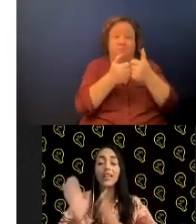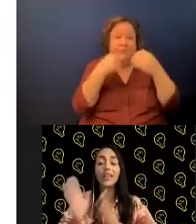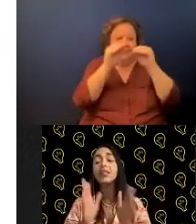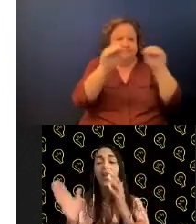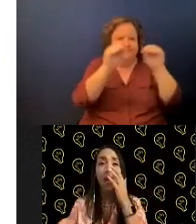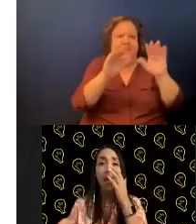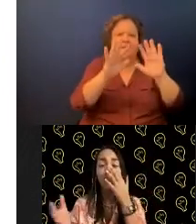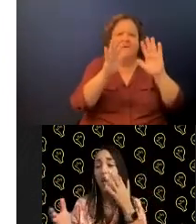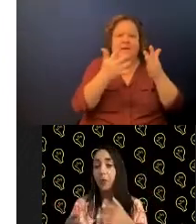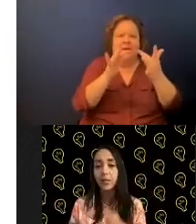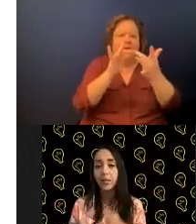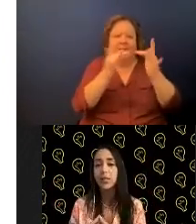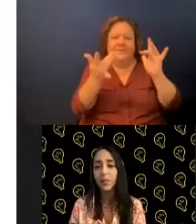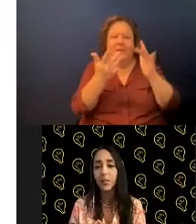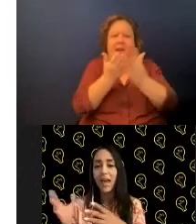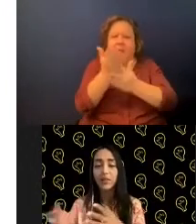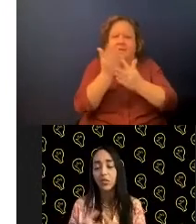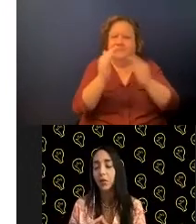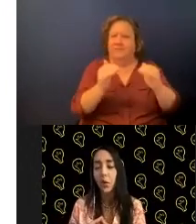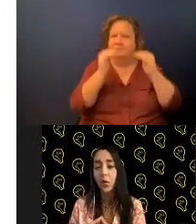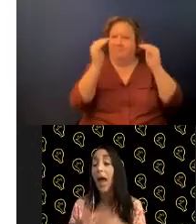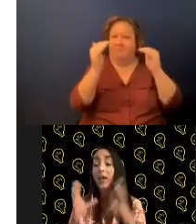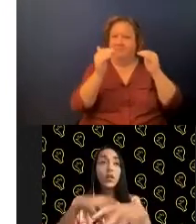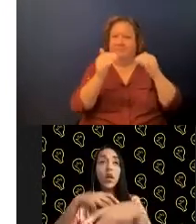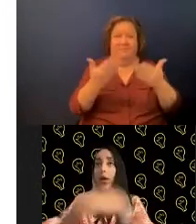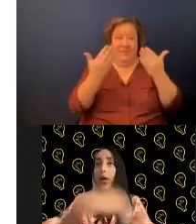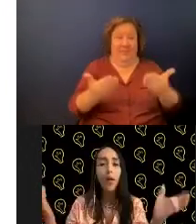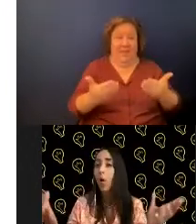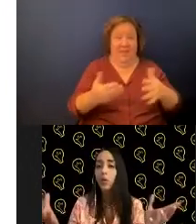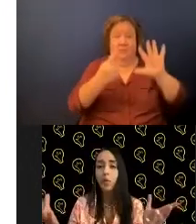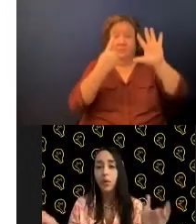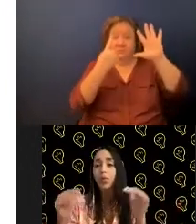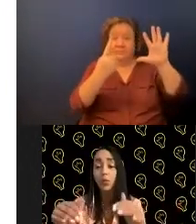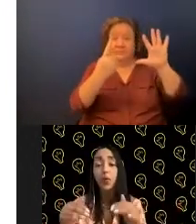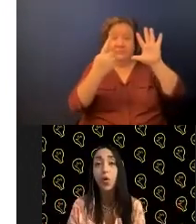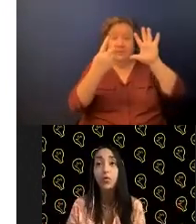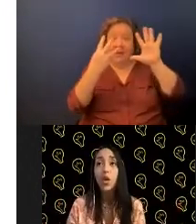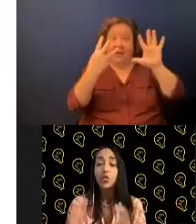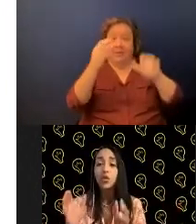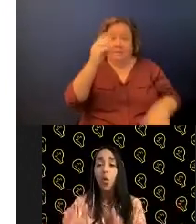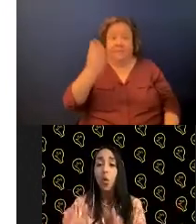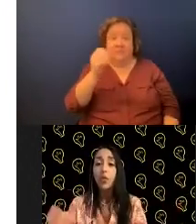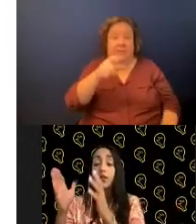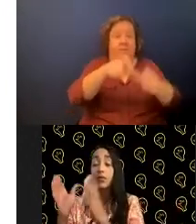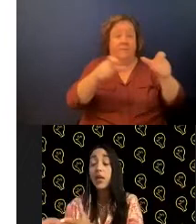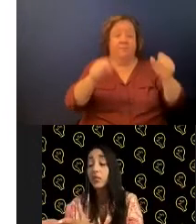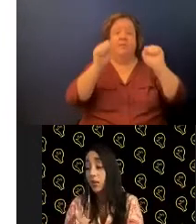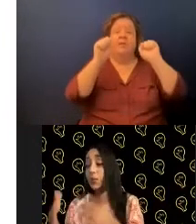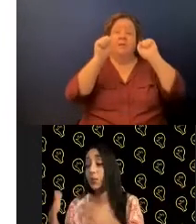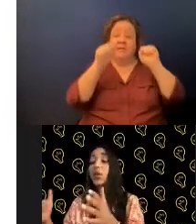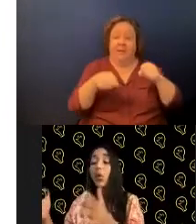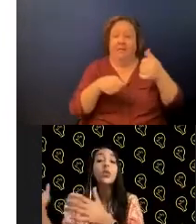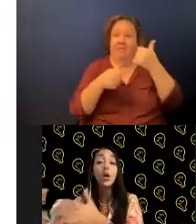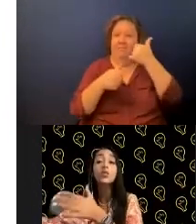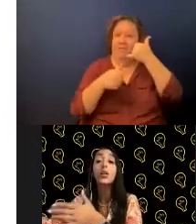that 68% of participants access whatever online programs through their phones. So this is